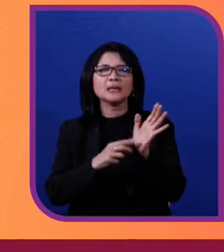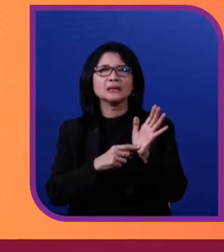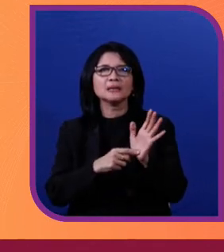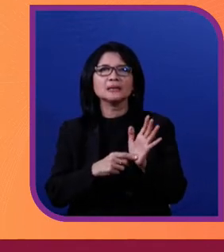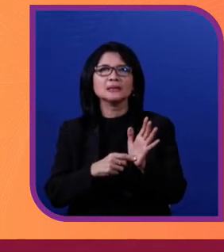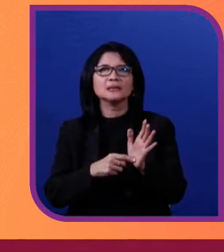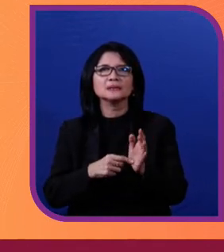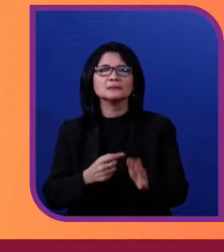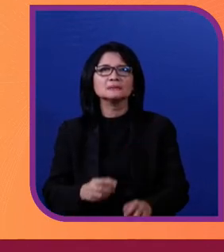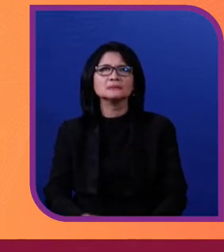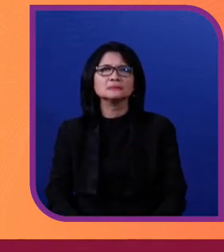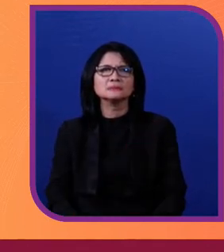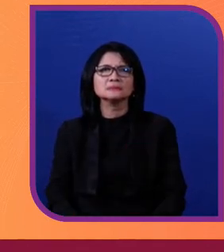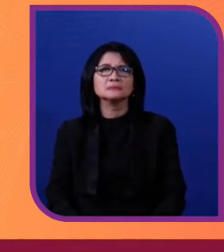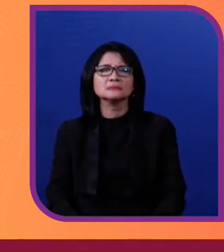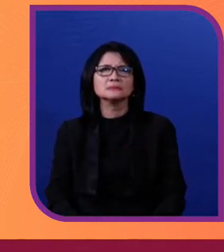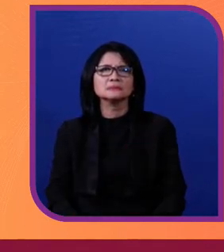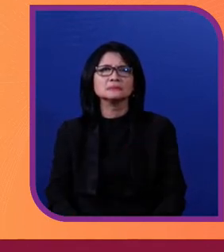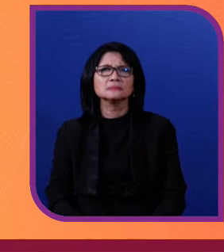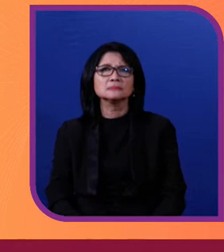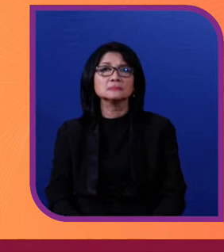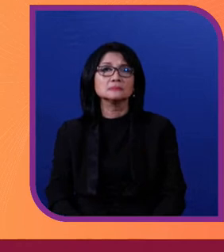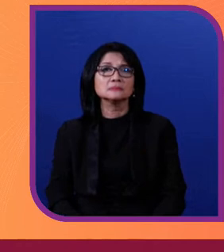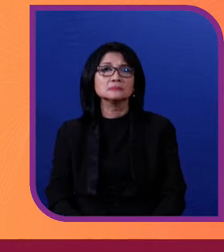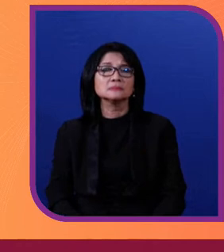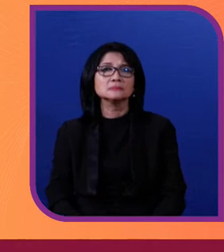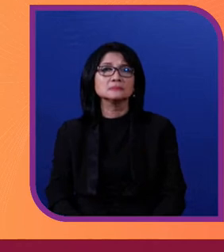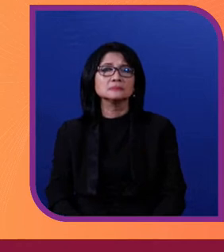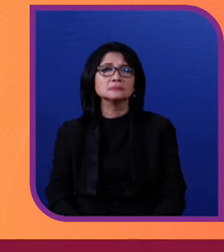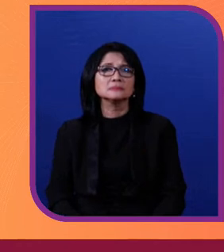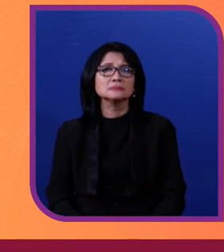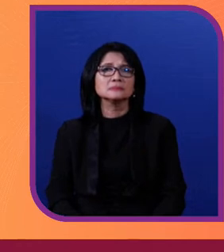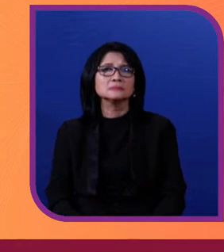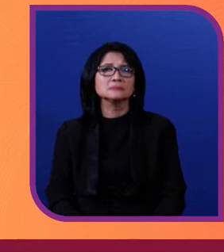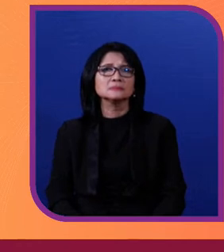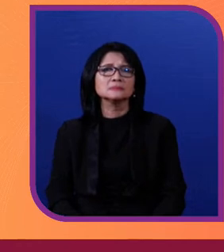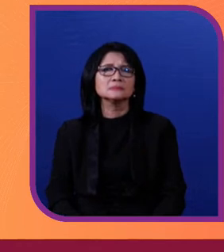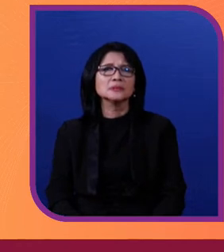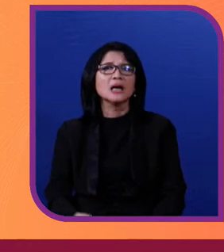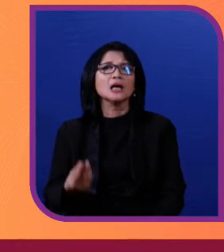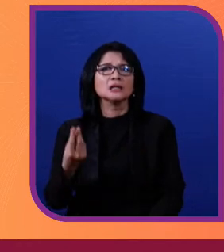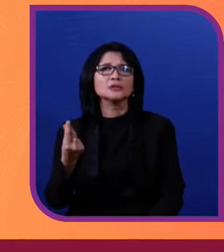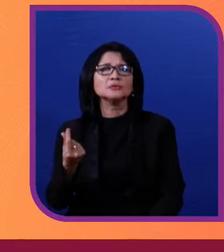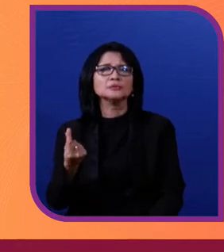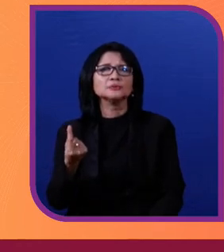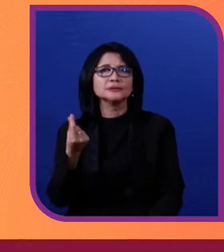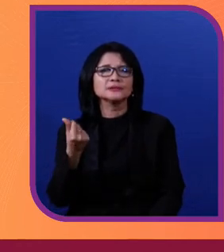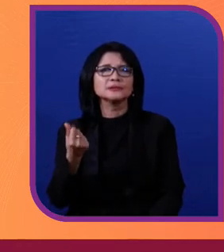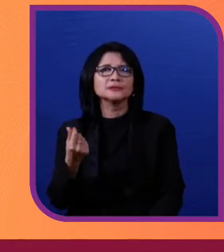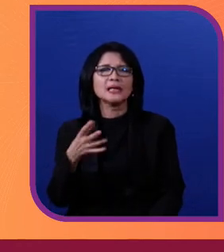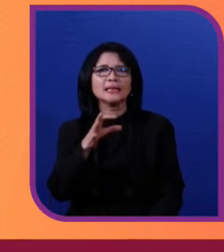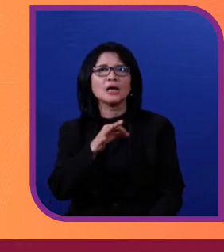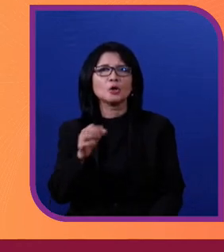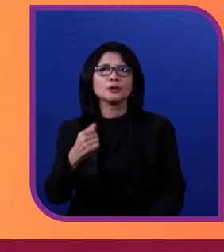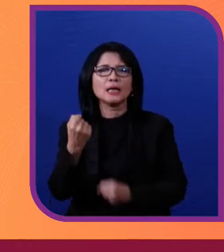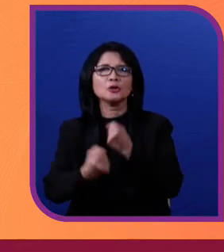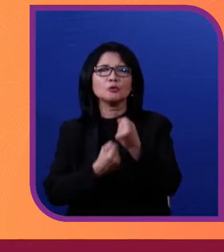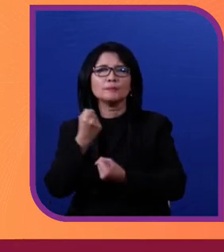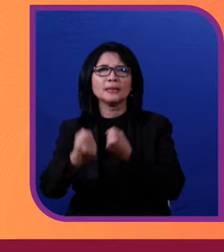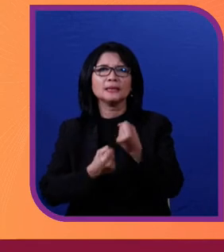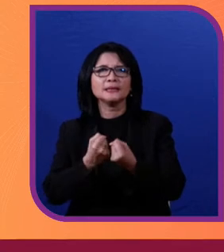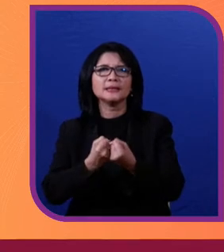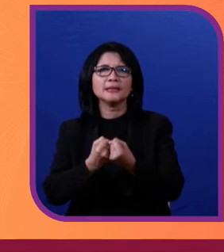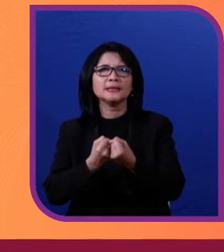make the variety of the Fading instrumen Let's metro-goldwyn-mayer